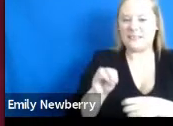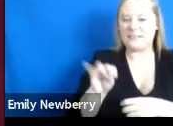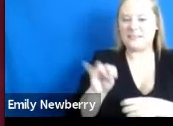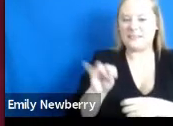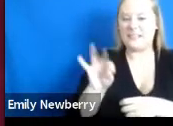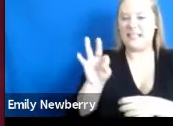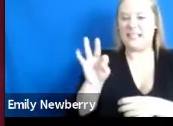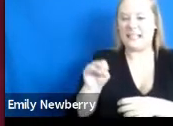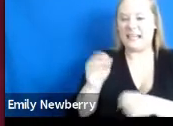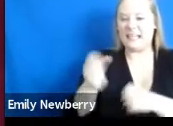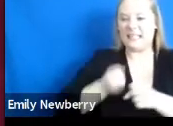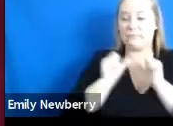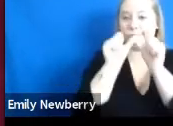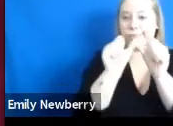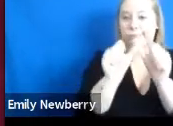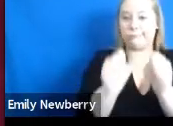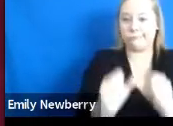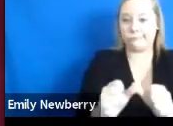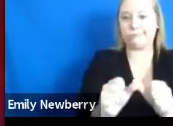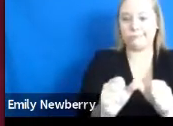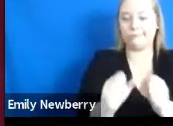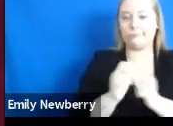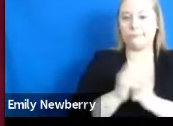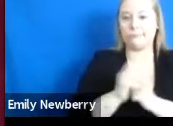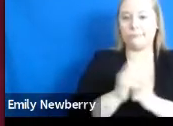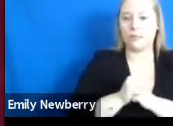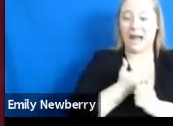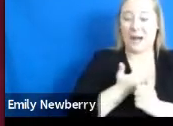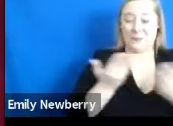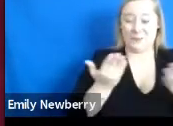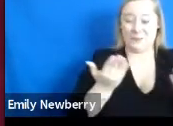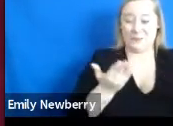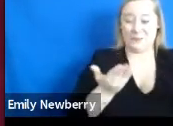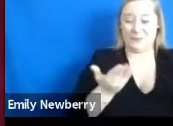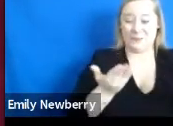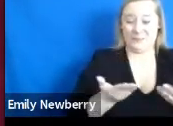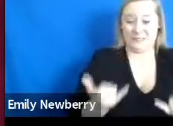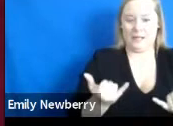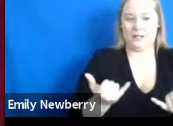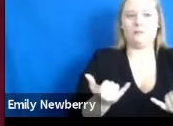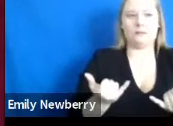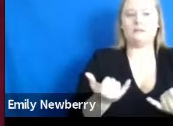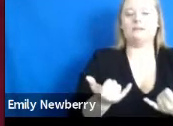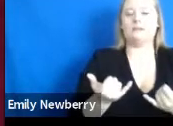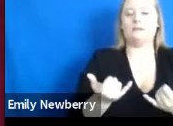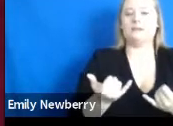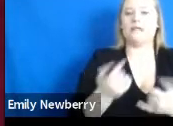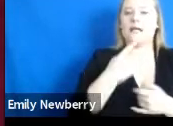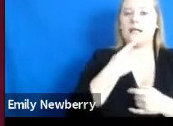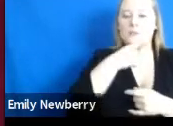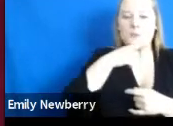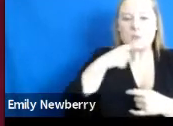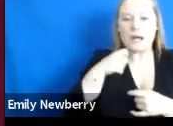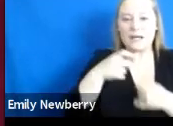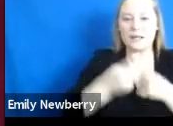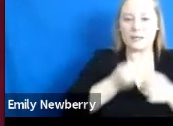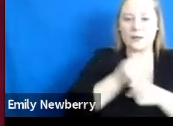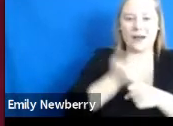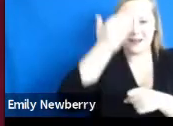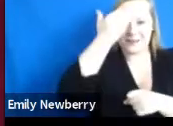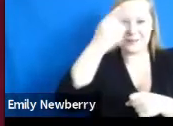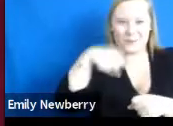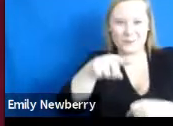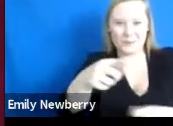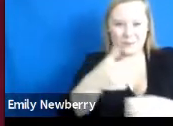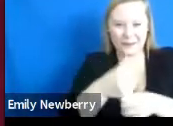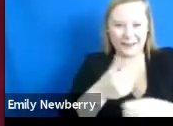And in our current conditions, we're also in another drought year. I know a lot of you got the email from the governor that said